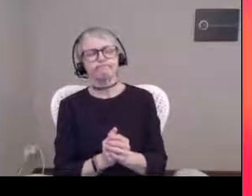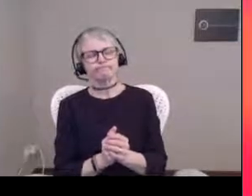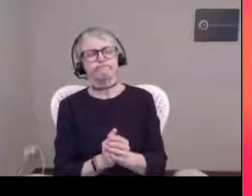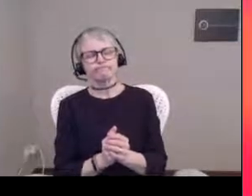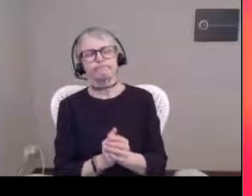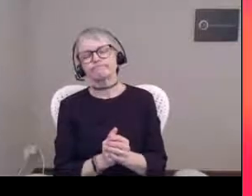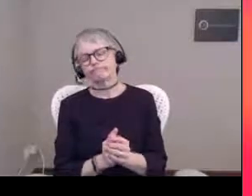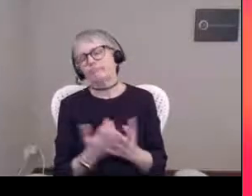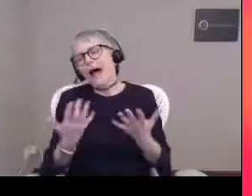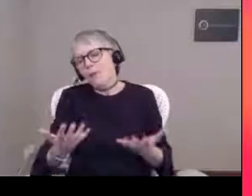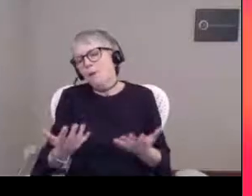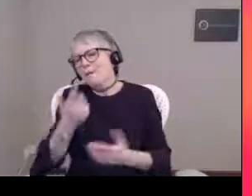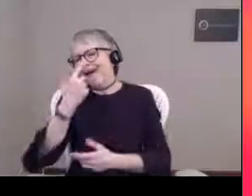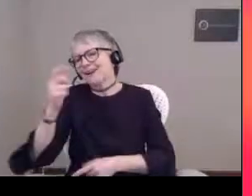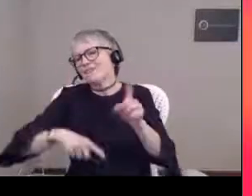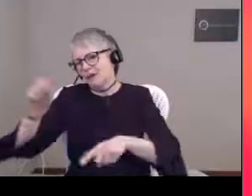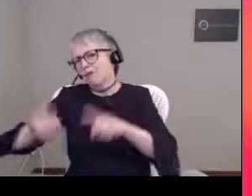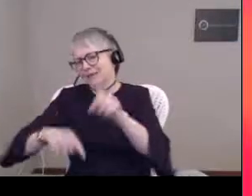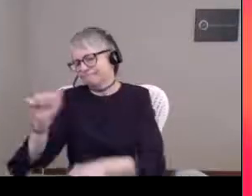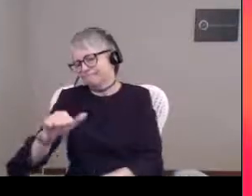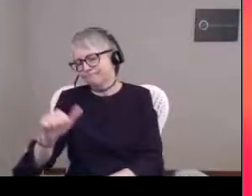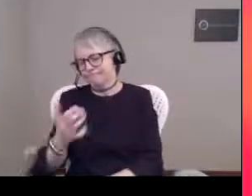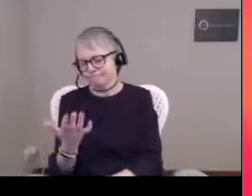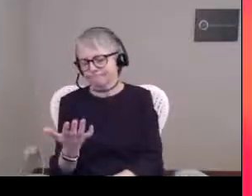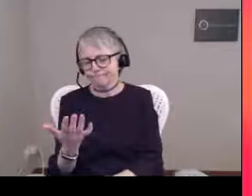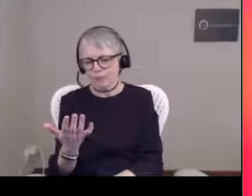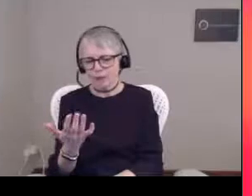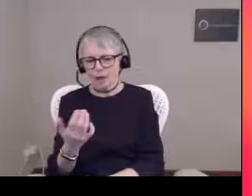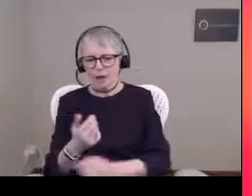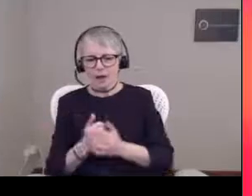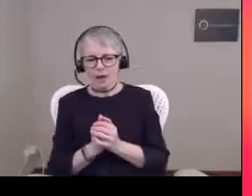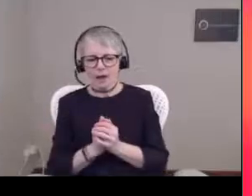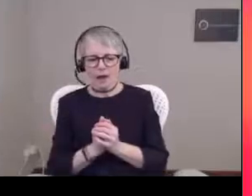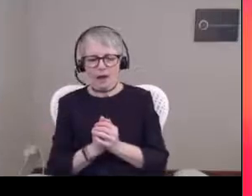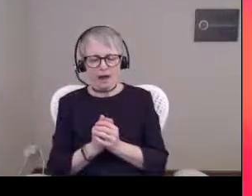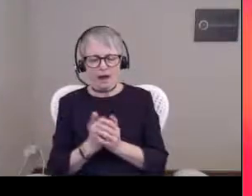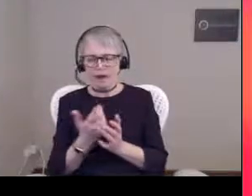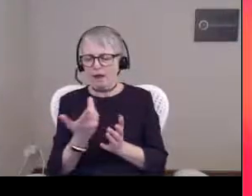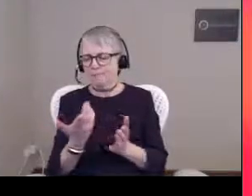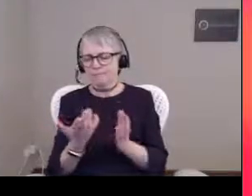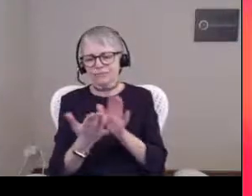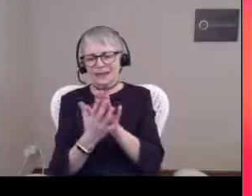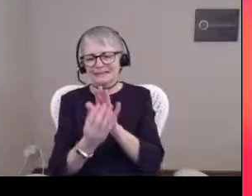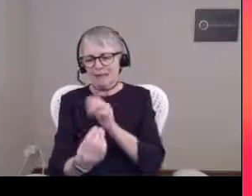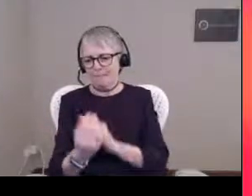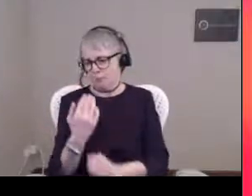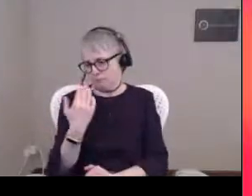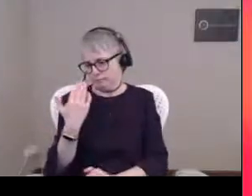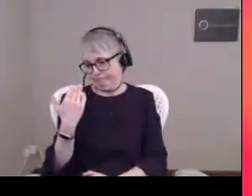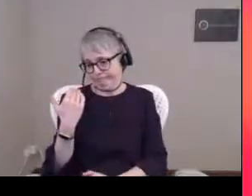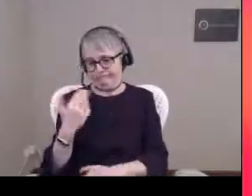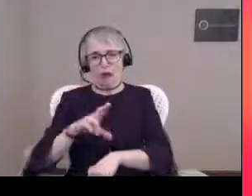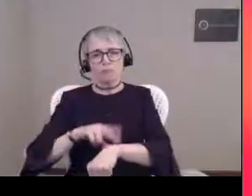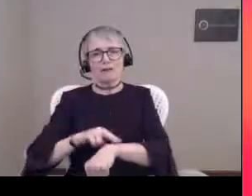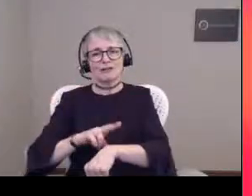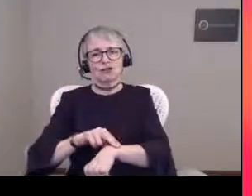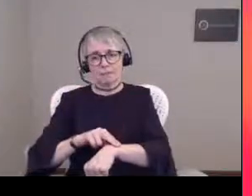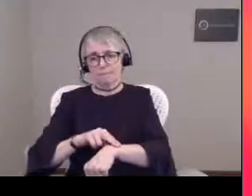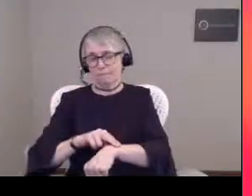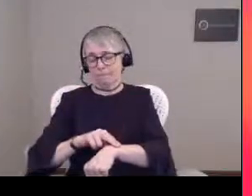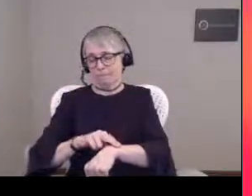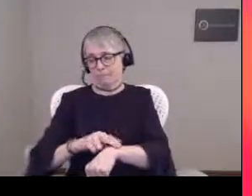moment. I mean, it's because if we are, for example, when we just launched our apprenticeship scheme back